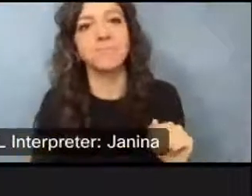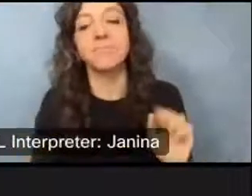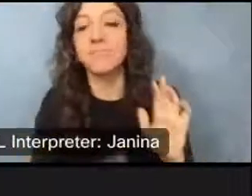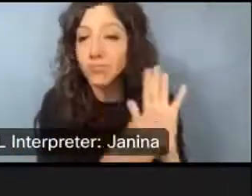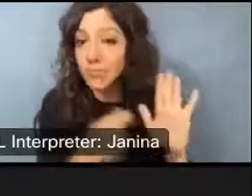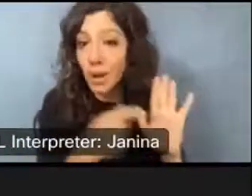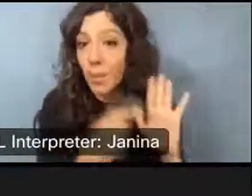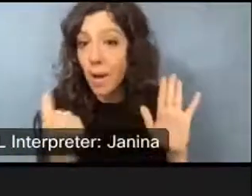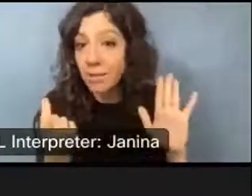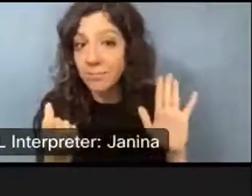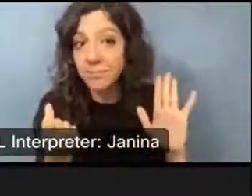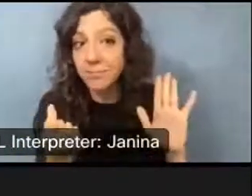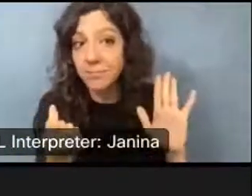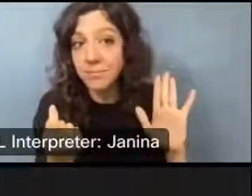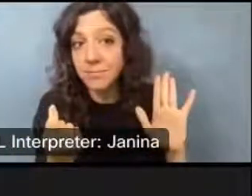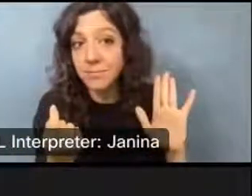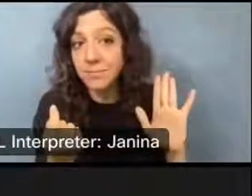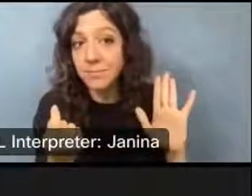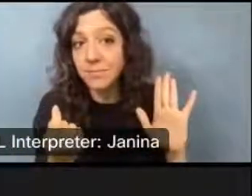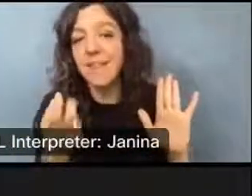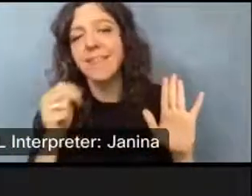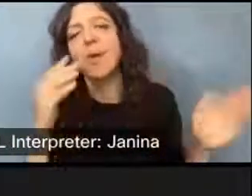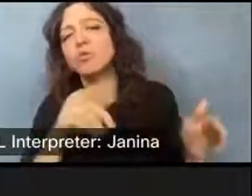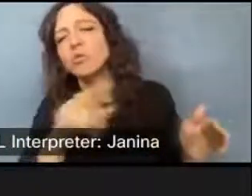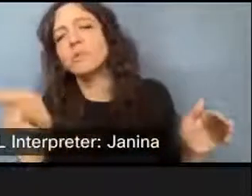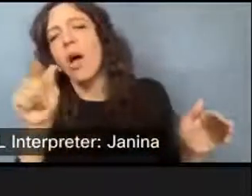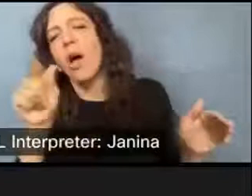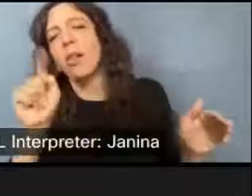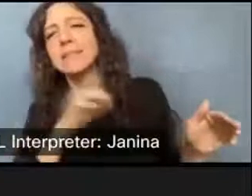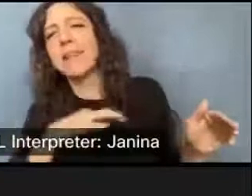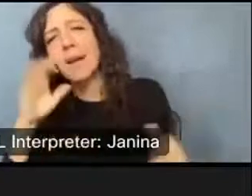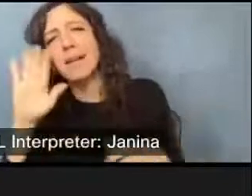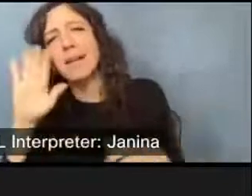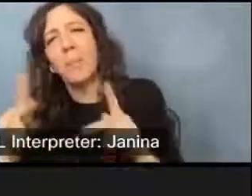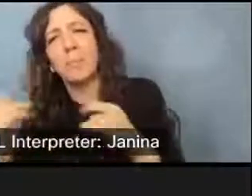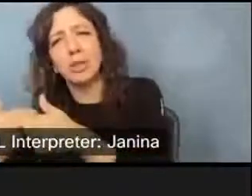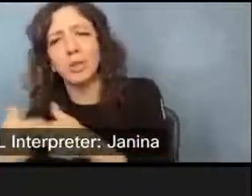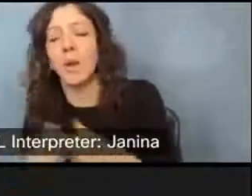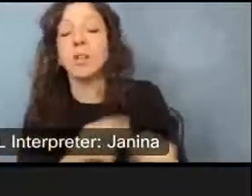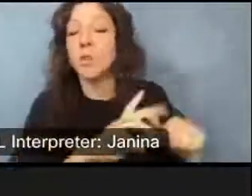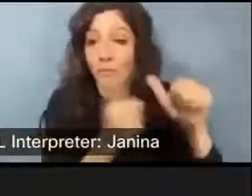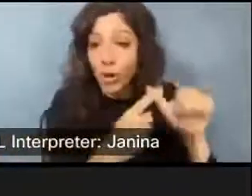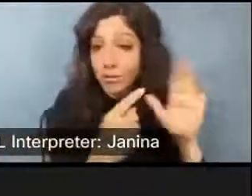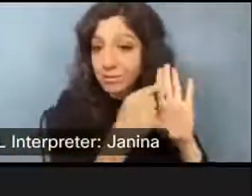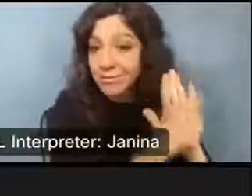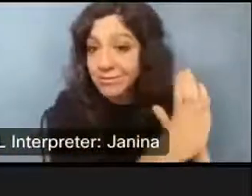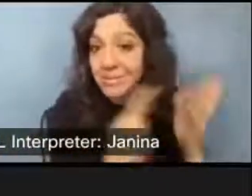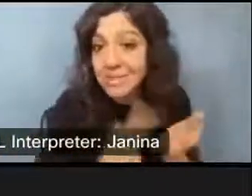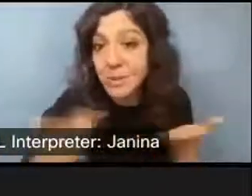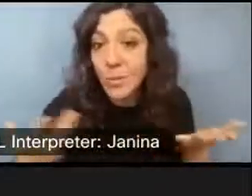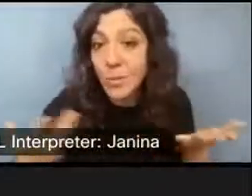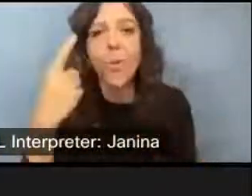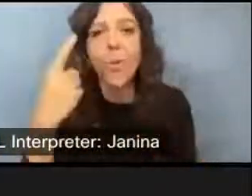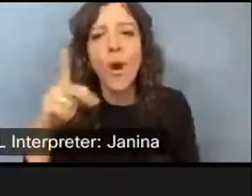agenda real quick and then introduce some of the Alta staff because I know people are kind of still joining. So first thing I wanted to discuss is one-page